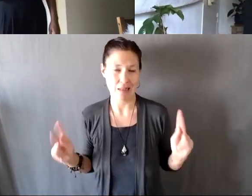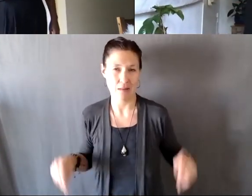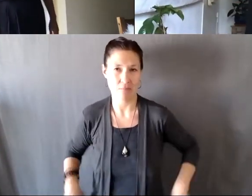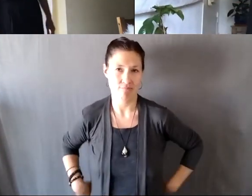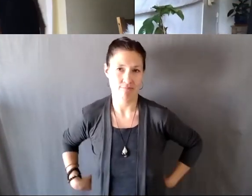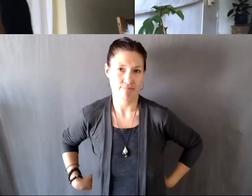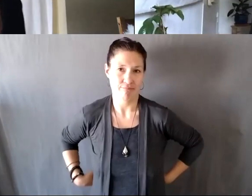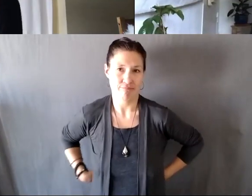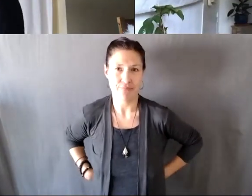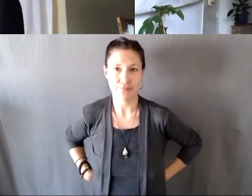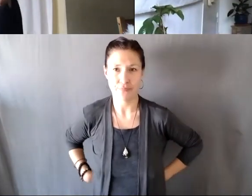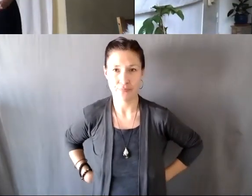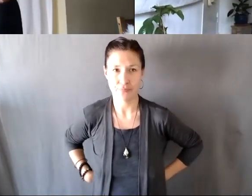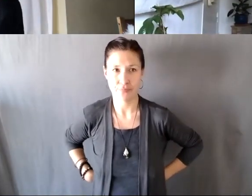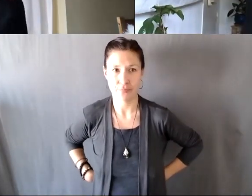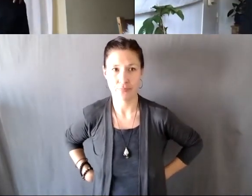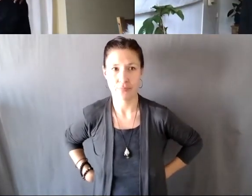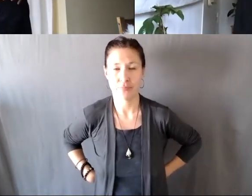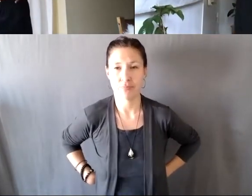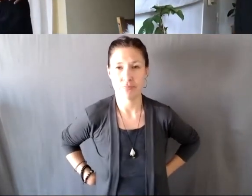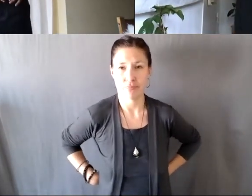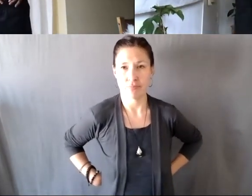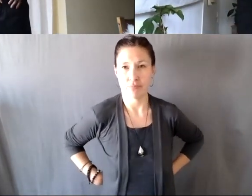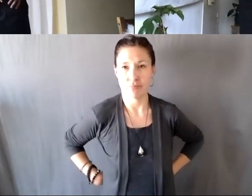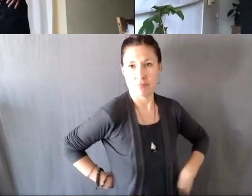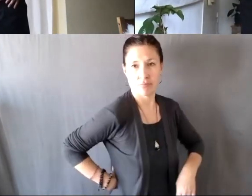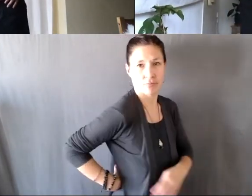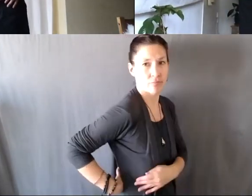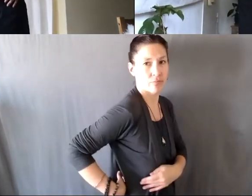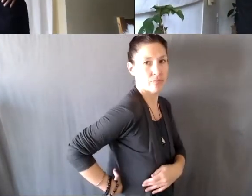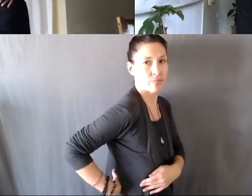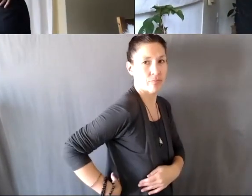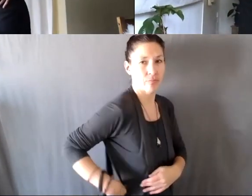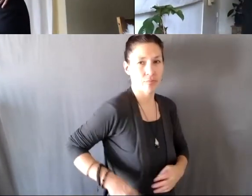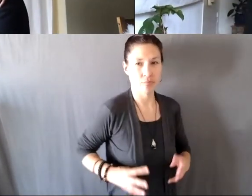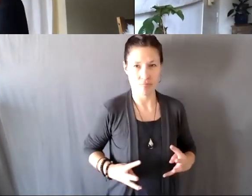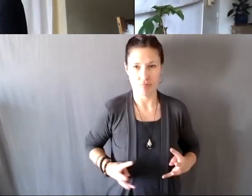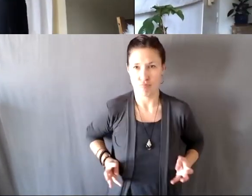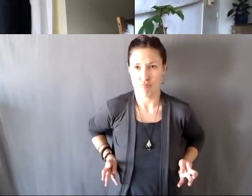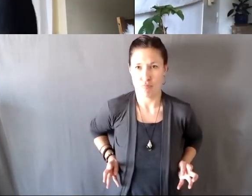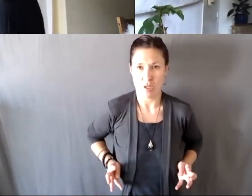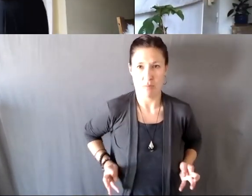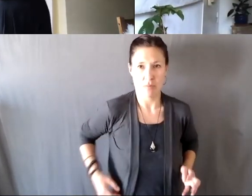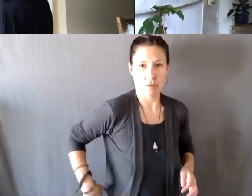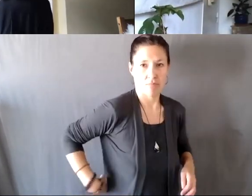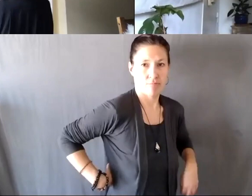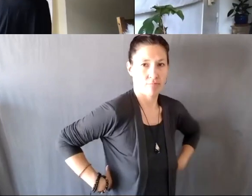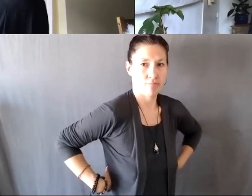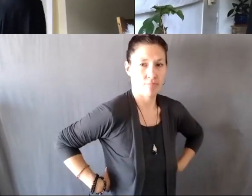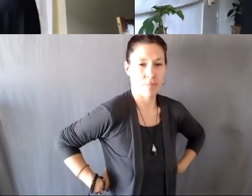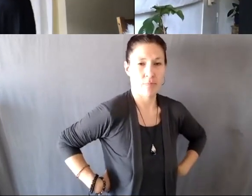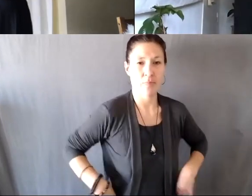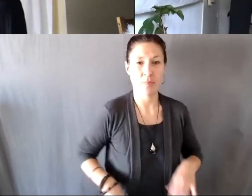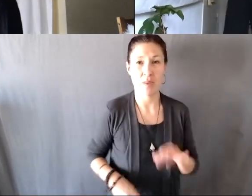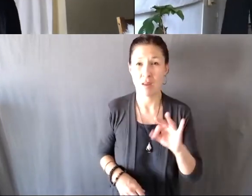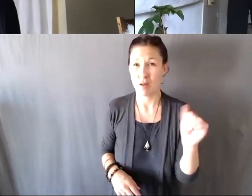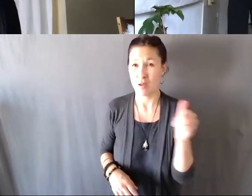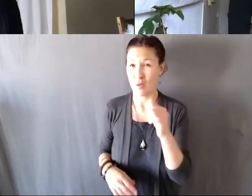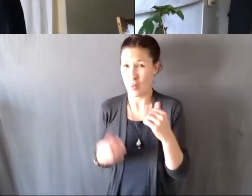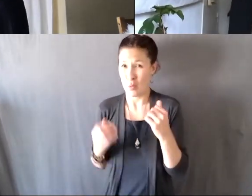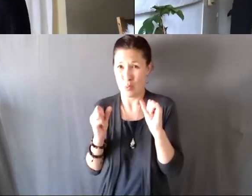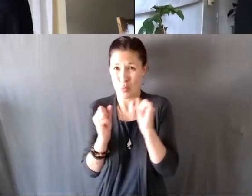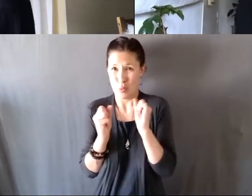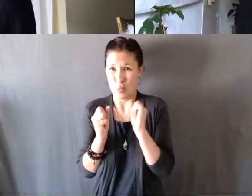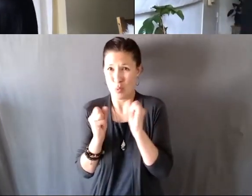So the kidneys are just below the ribs. And when you feel cold, the best way to warm yourself is to rub